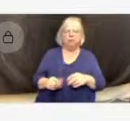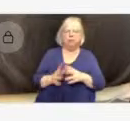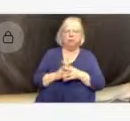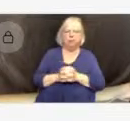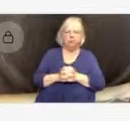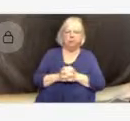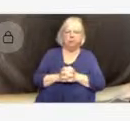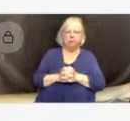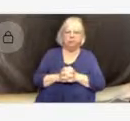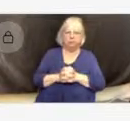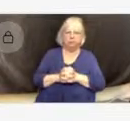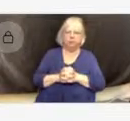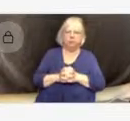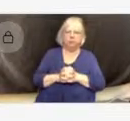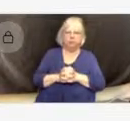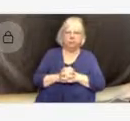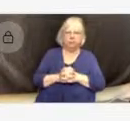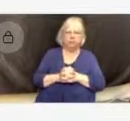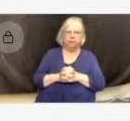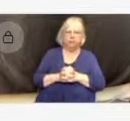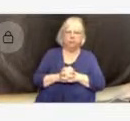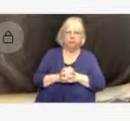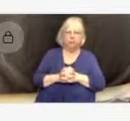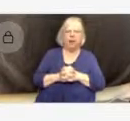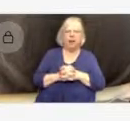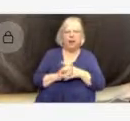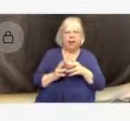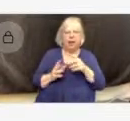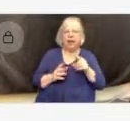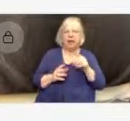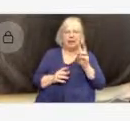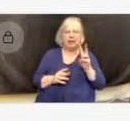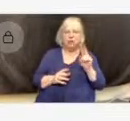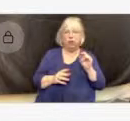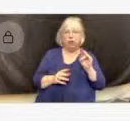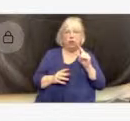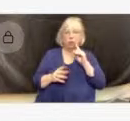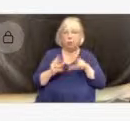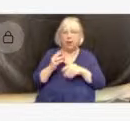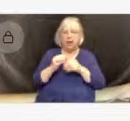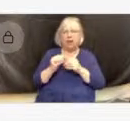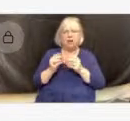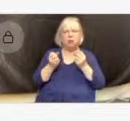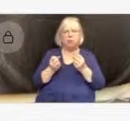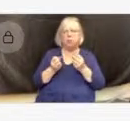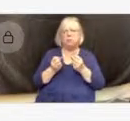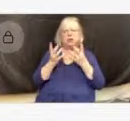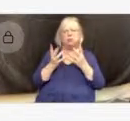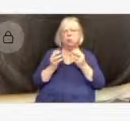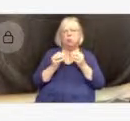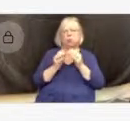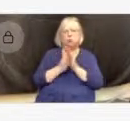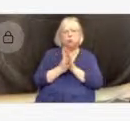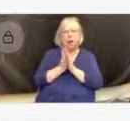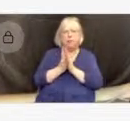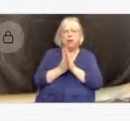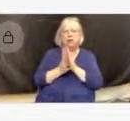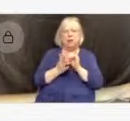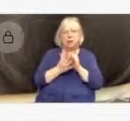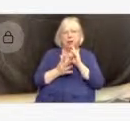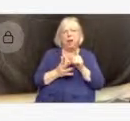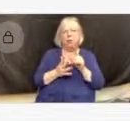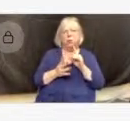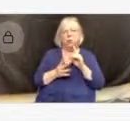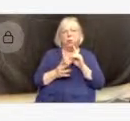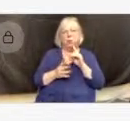And it's gonna add so much traffic, it's gonna be a hardship on them. And I don't know how they're gonna be able to rest at night.